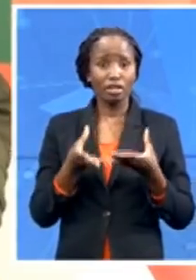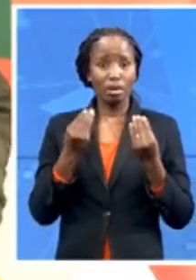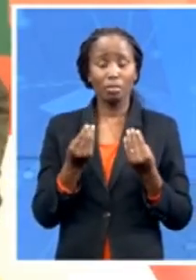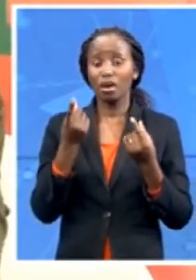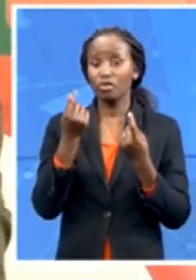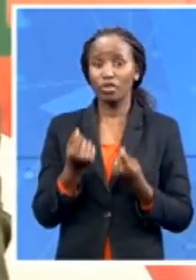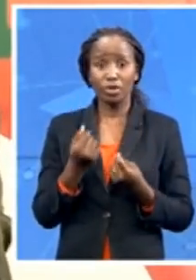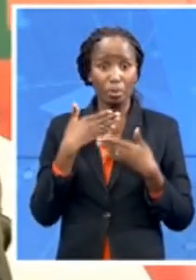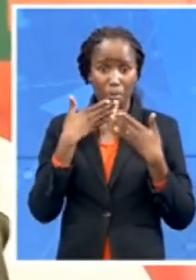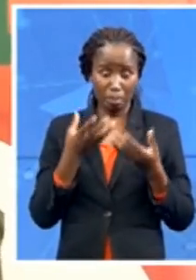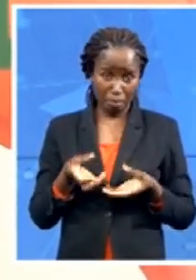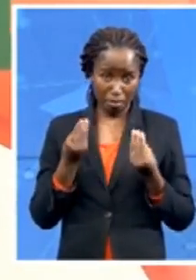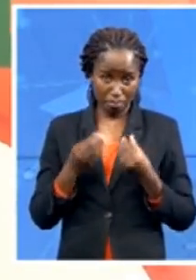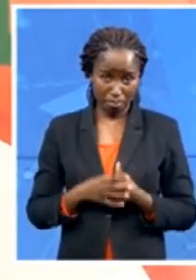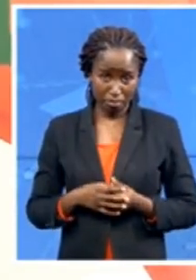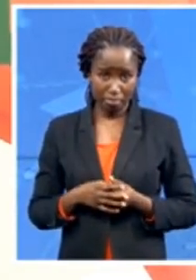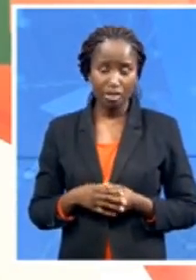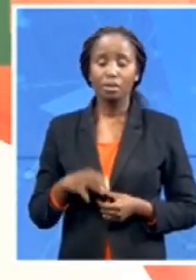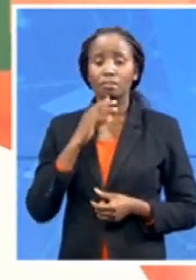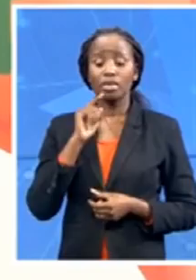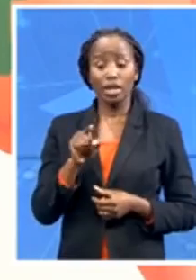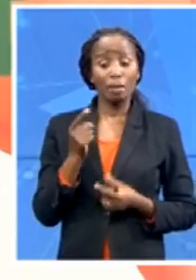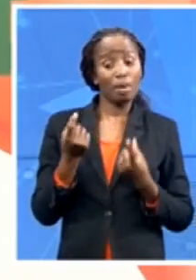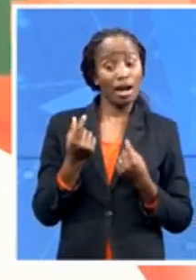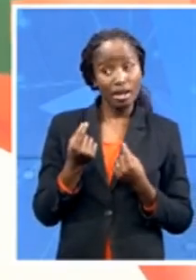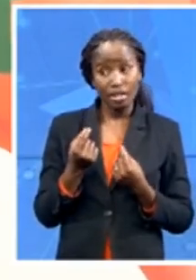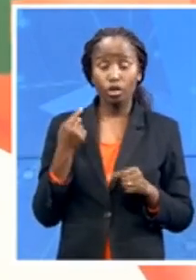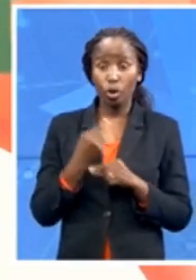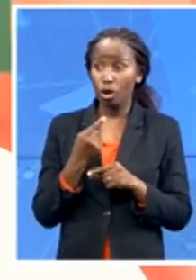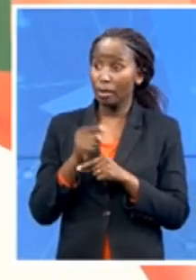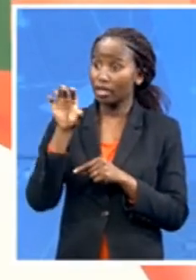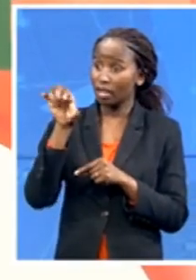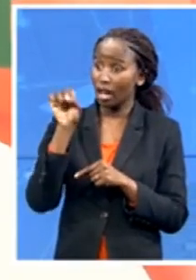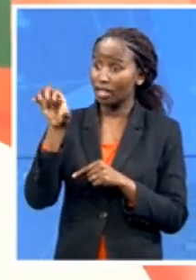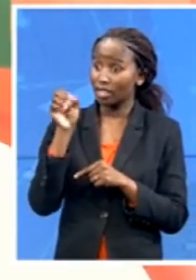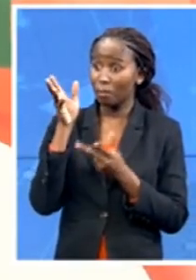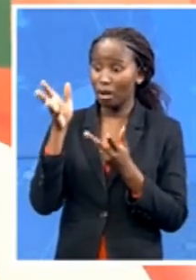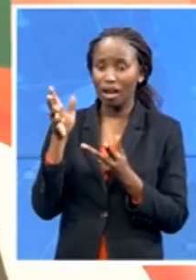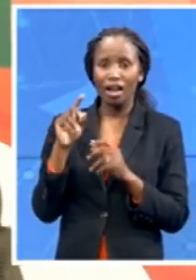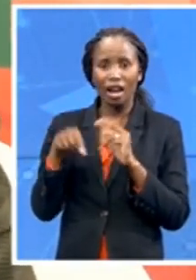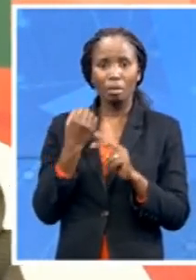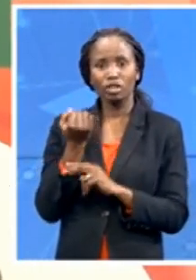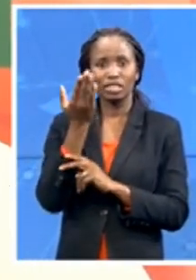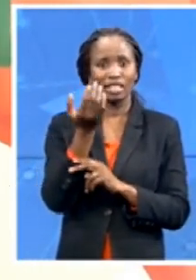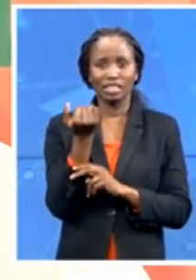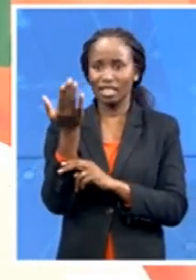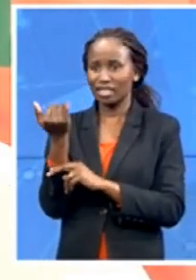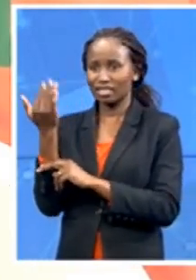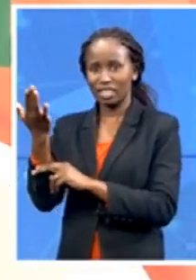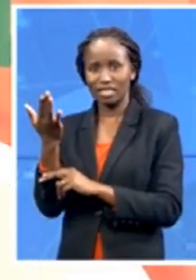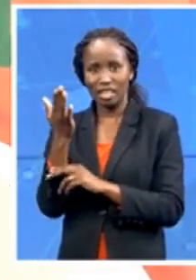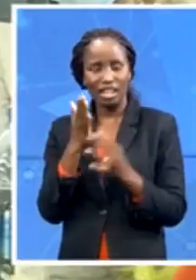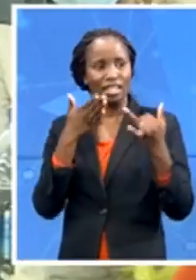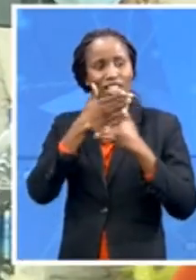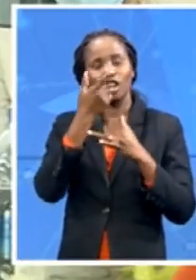mali bamane beyithatha pha ngezi quick tenders channel to go to Tuli House amasela.